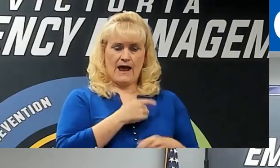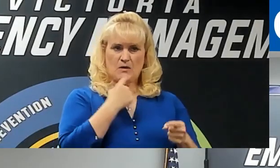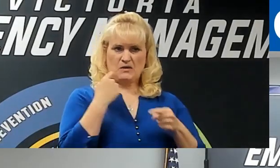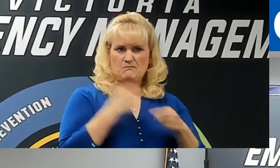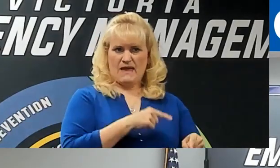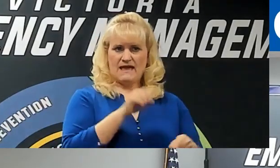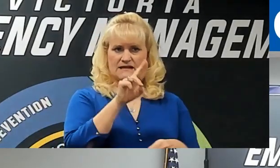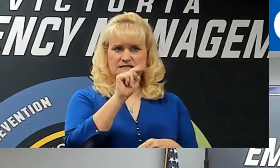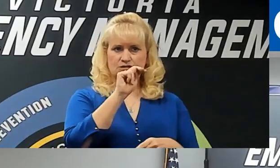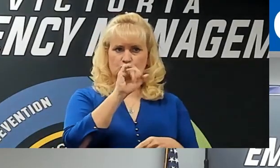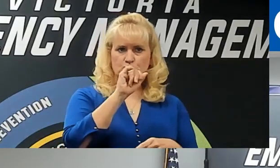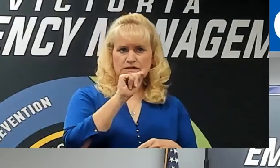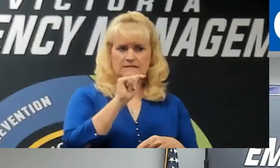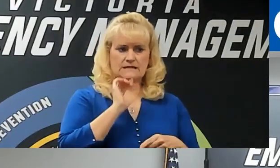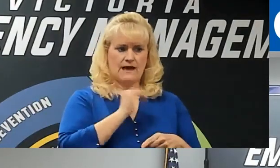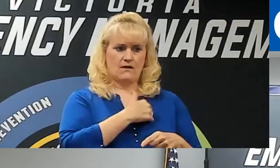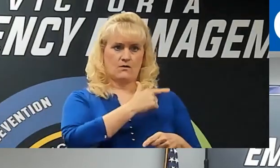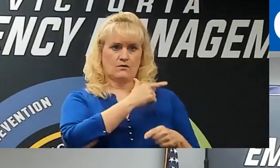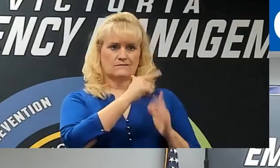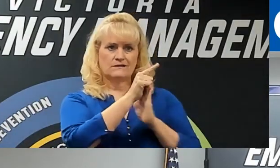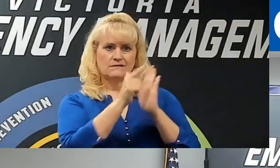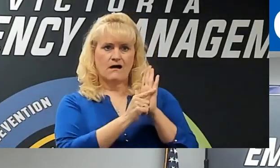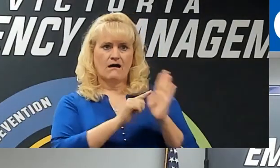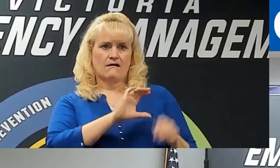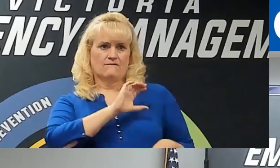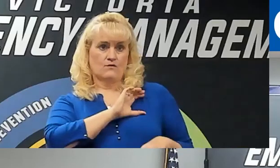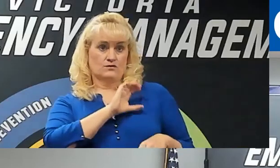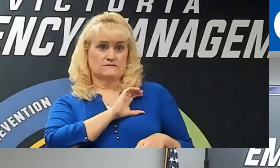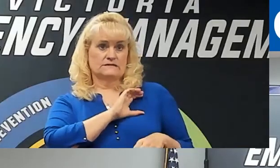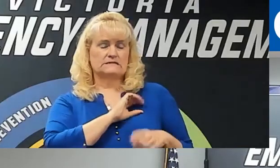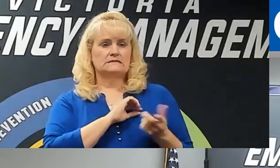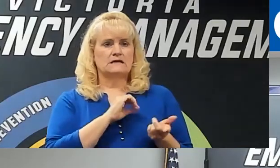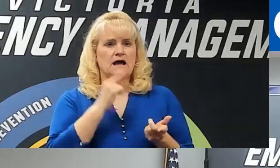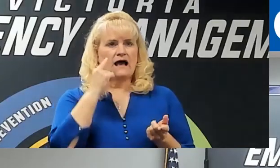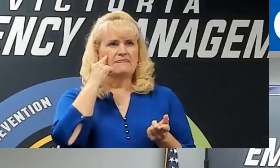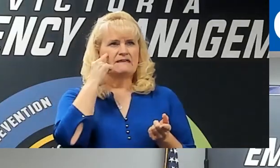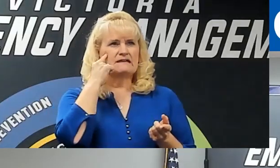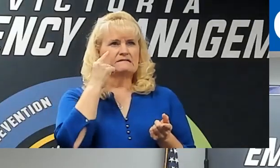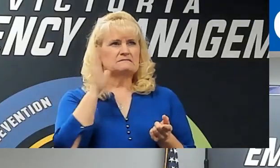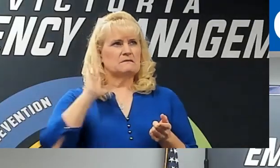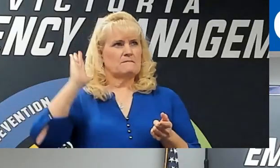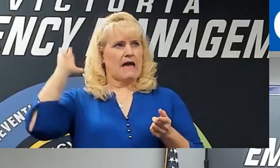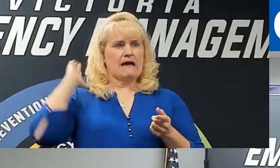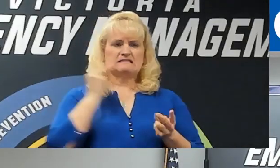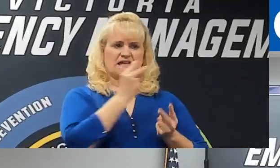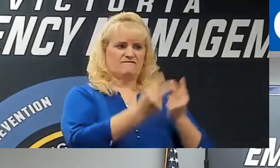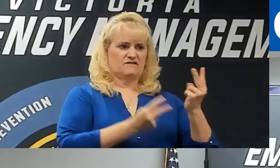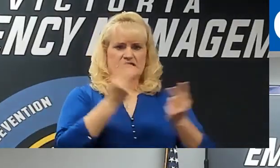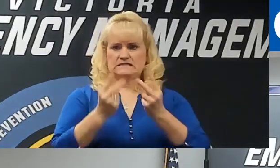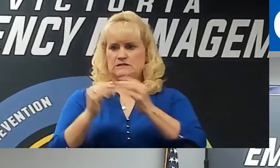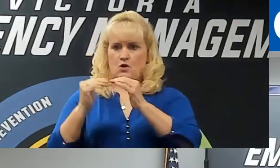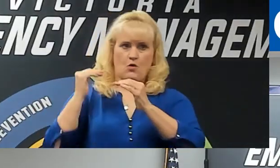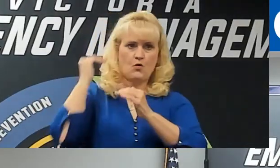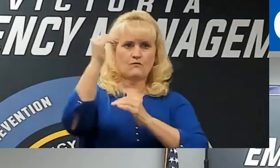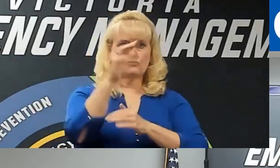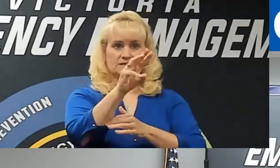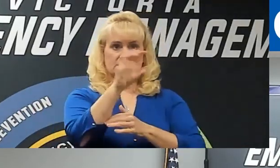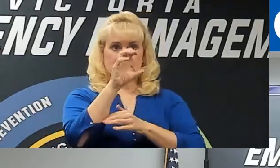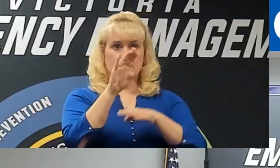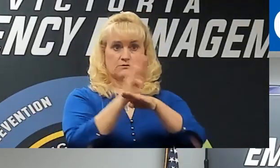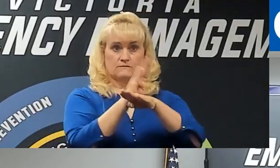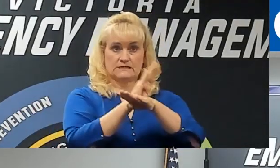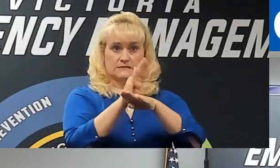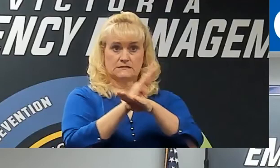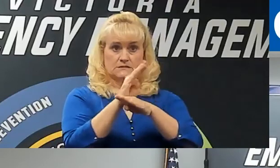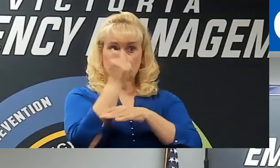law enforcement agencies, I think at one time had visited over 600 businesses to help them understand